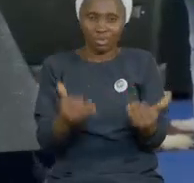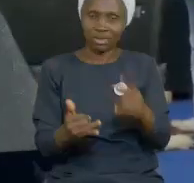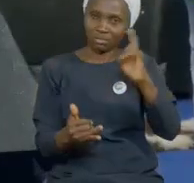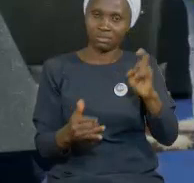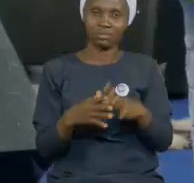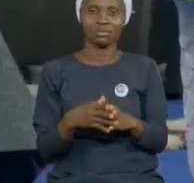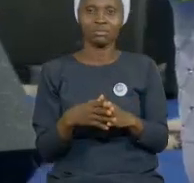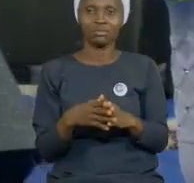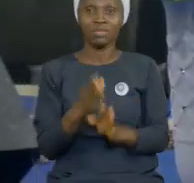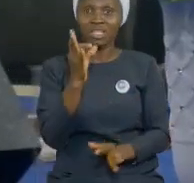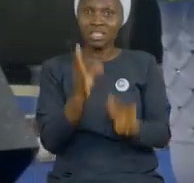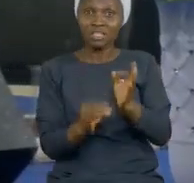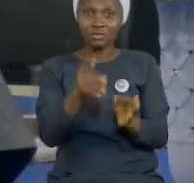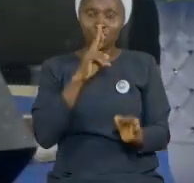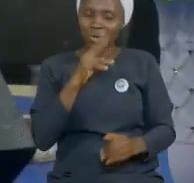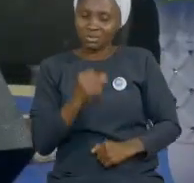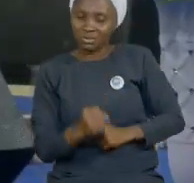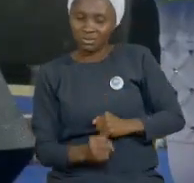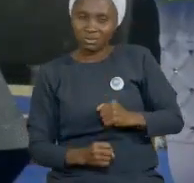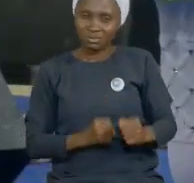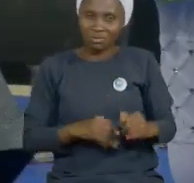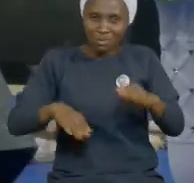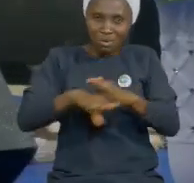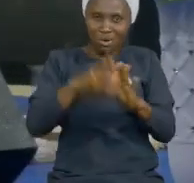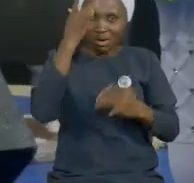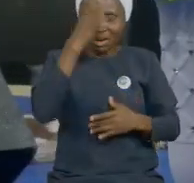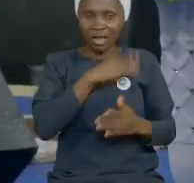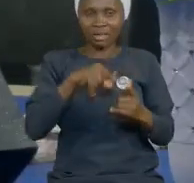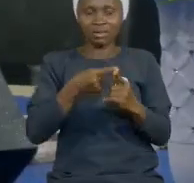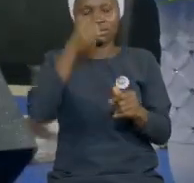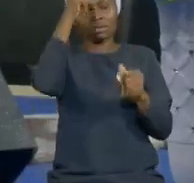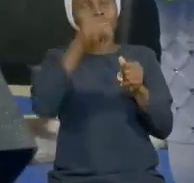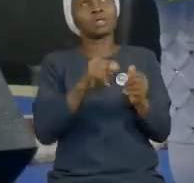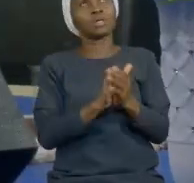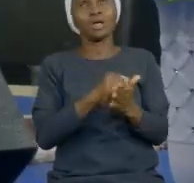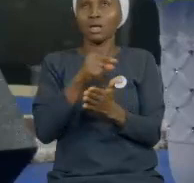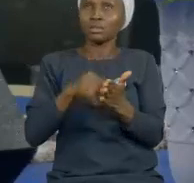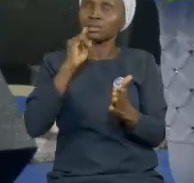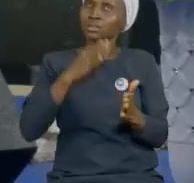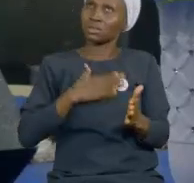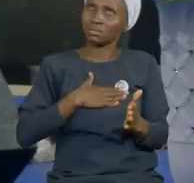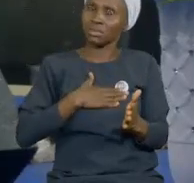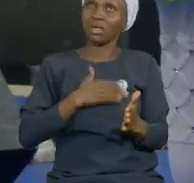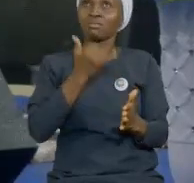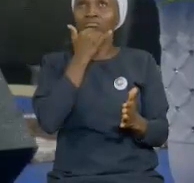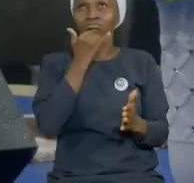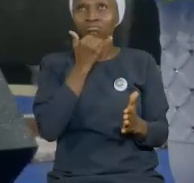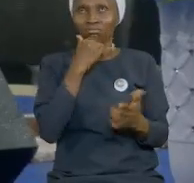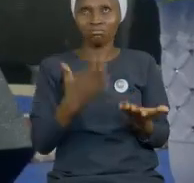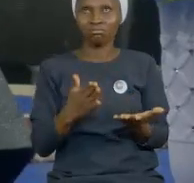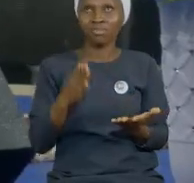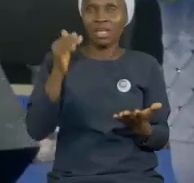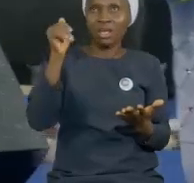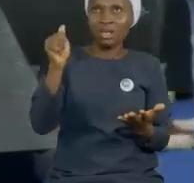If you are suffering sickness and then you can recollect, this is my fault. HIV does not jump on somebody in the